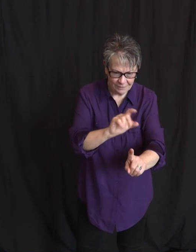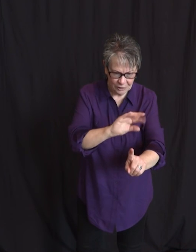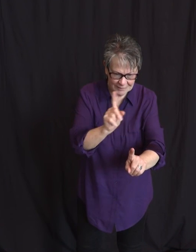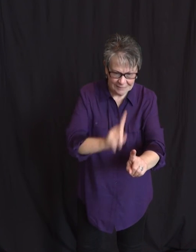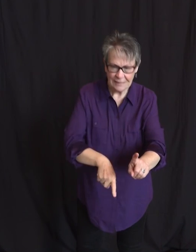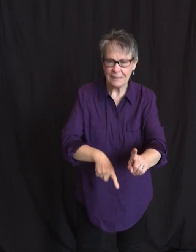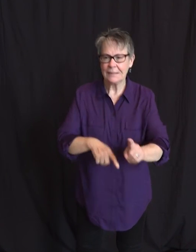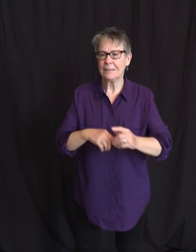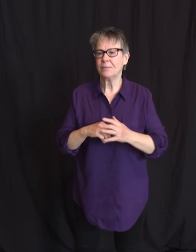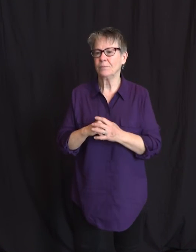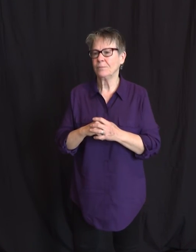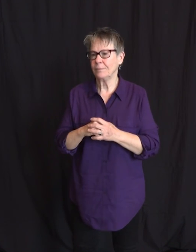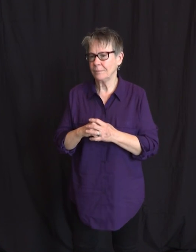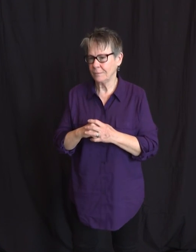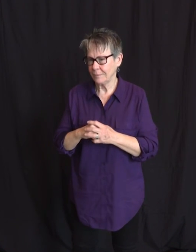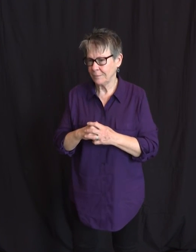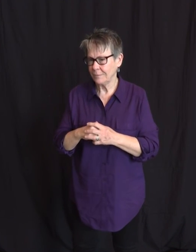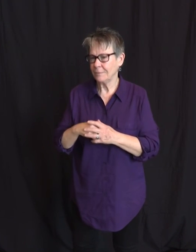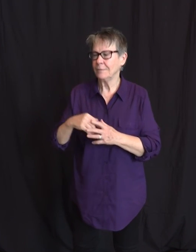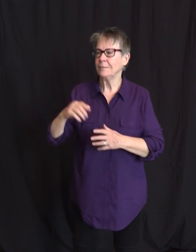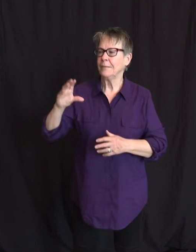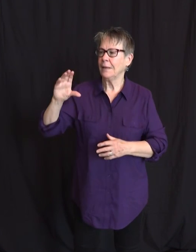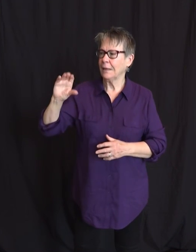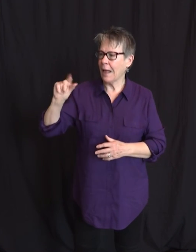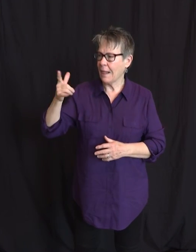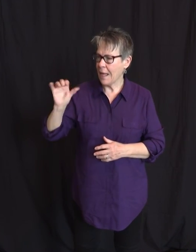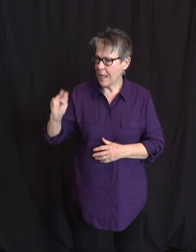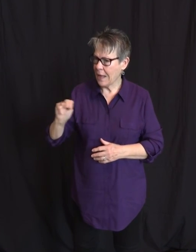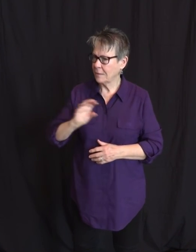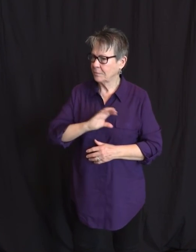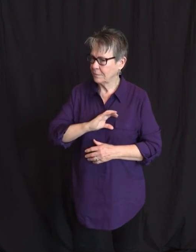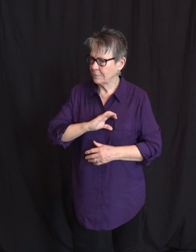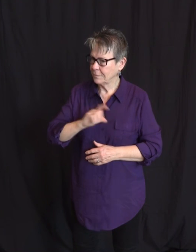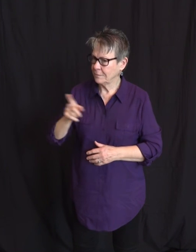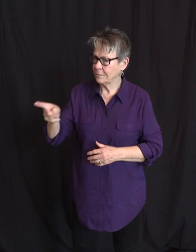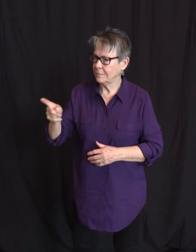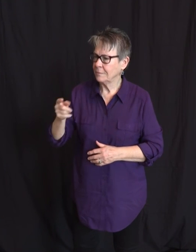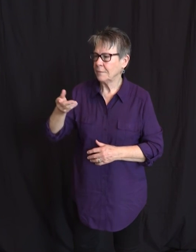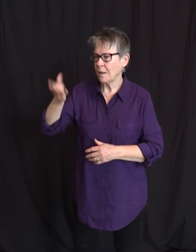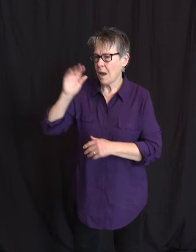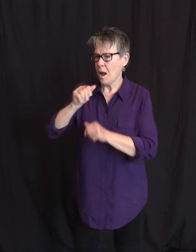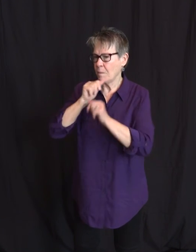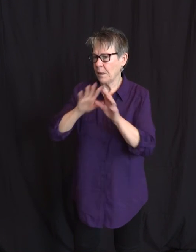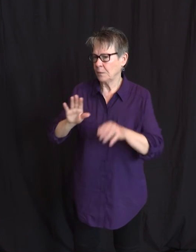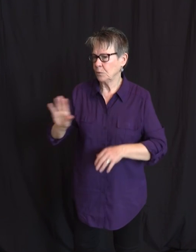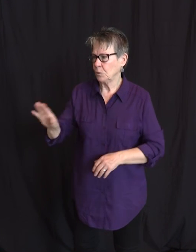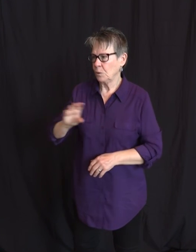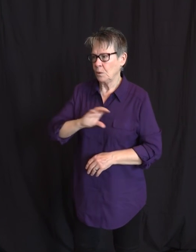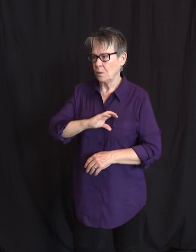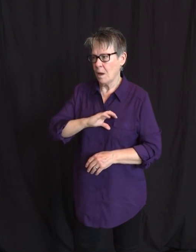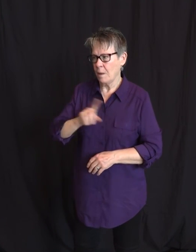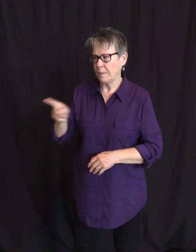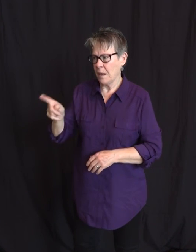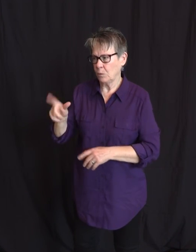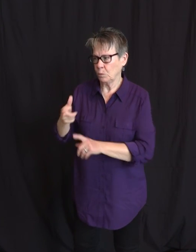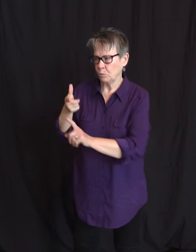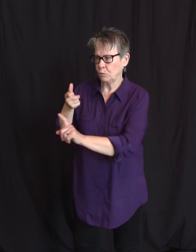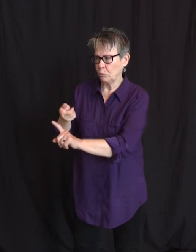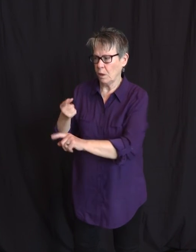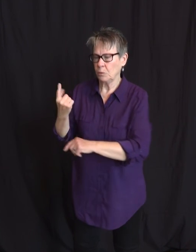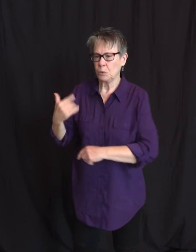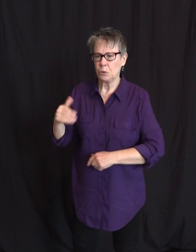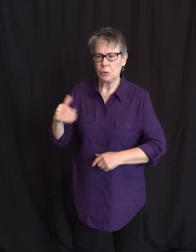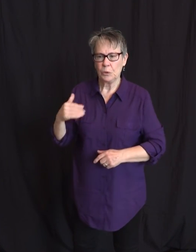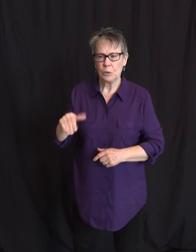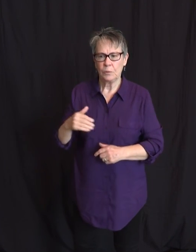Colonel Pat Callahan, thank you, and God bless your trooper. Jared and Matt, thank you. So a couple of housekeeping. We'll be